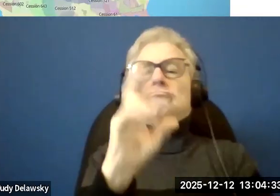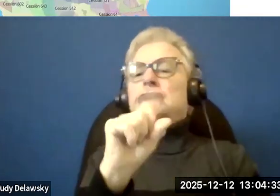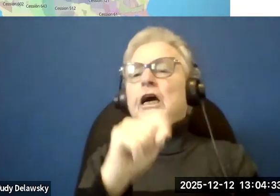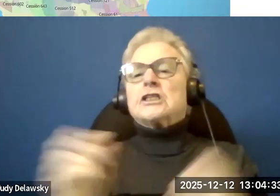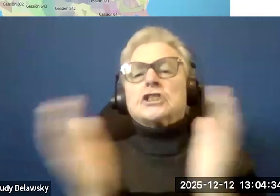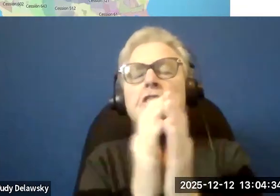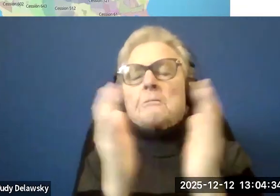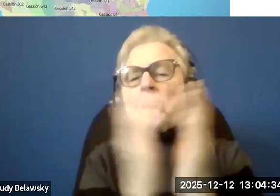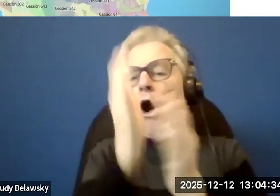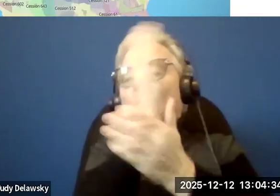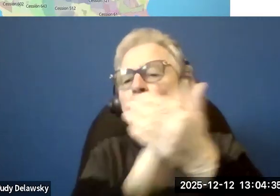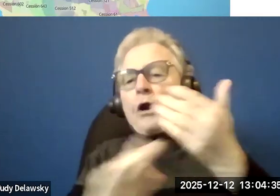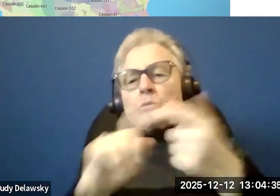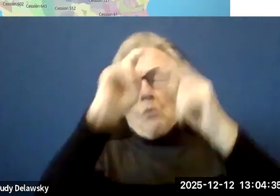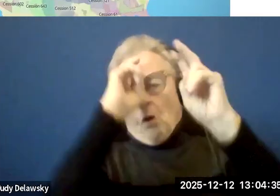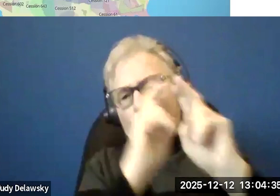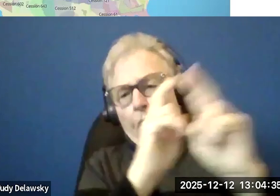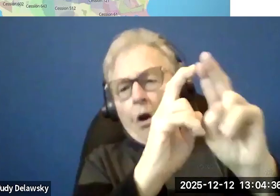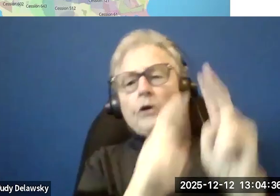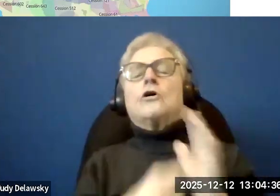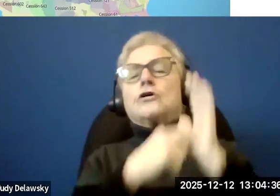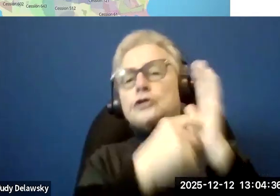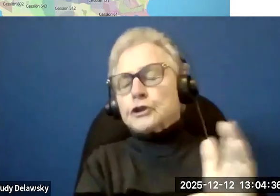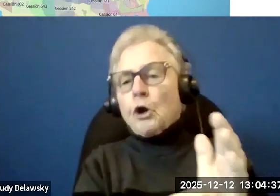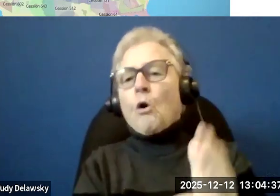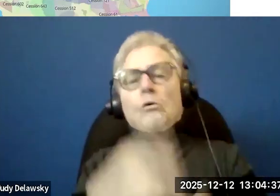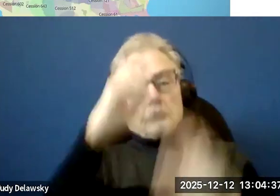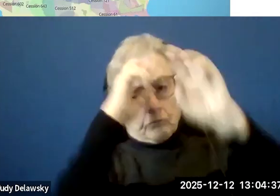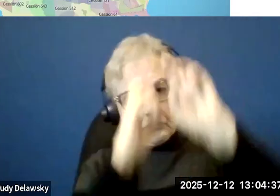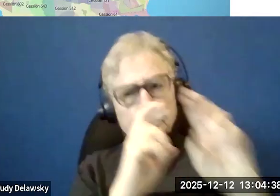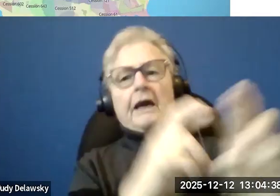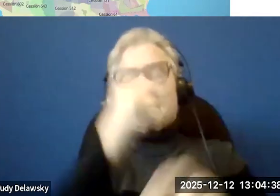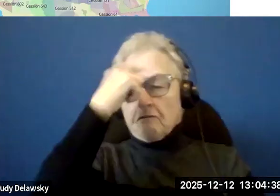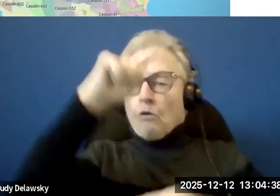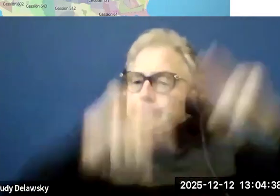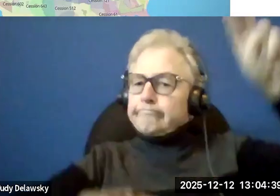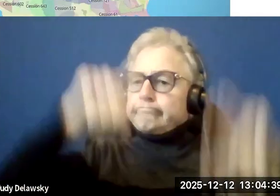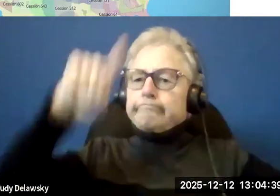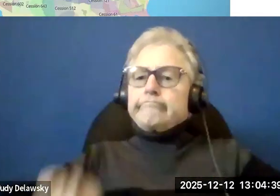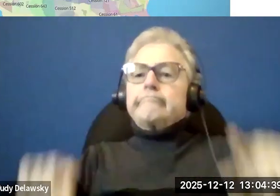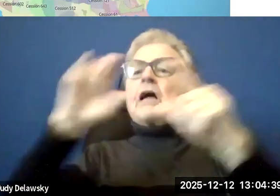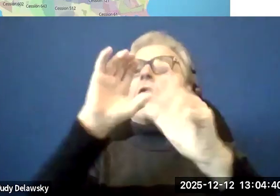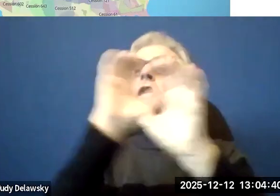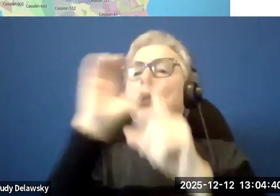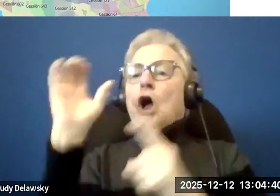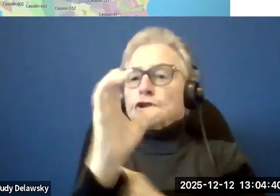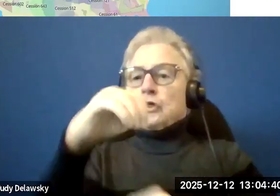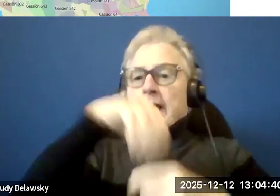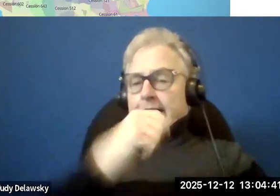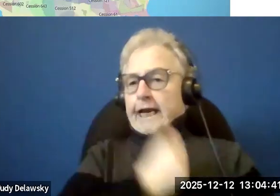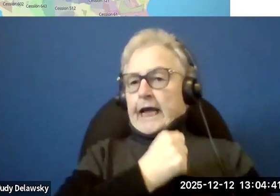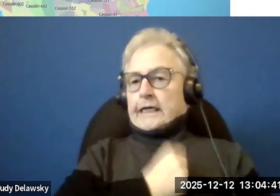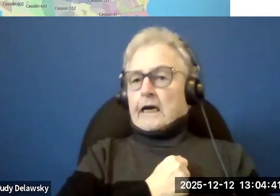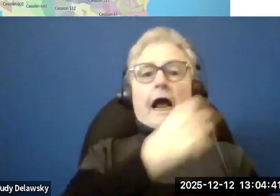important part in honoring and showing respect for the diverse histories and cultures of Indigenous peoples in Canada. We also acknowledge the